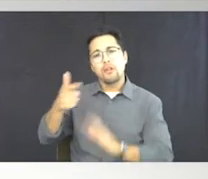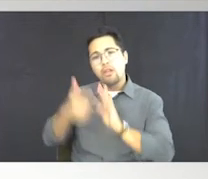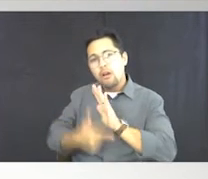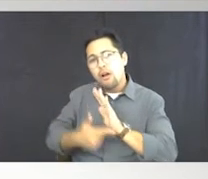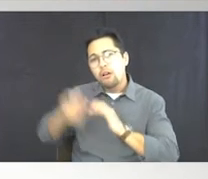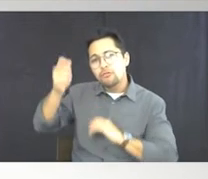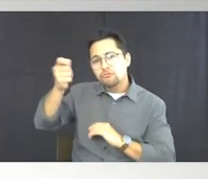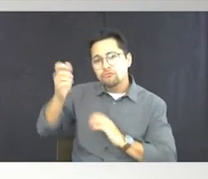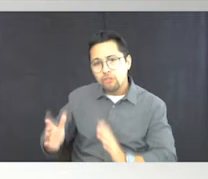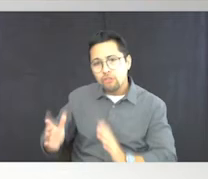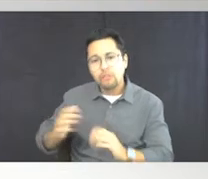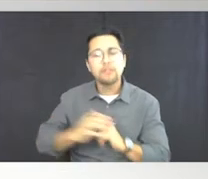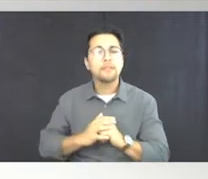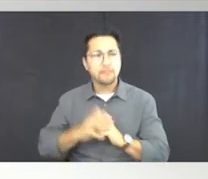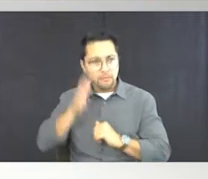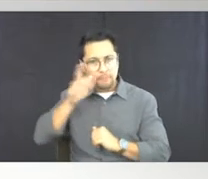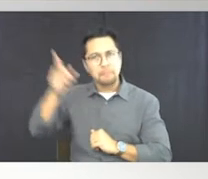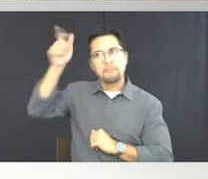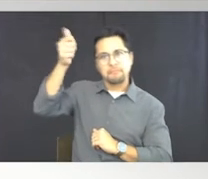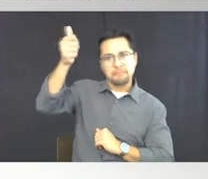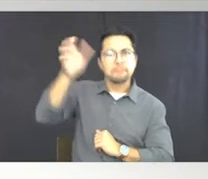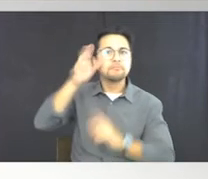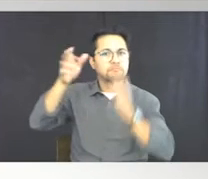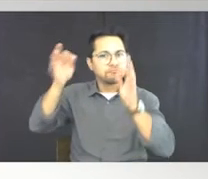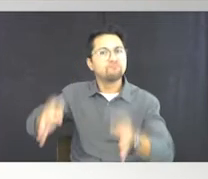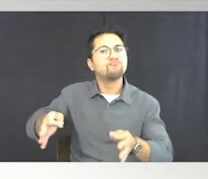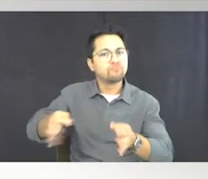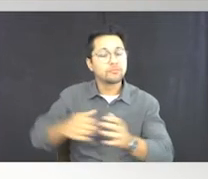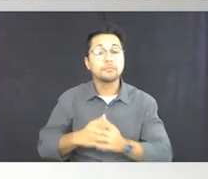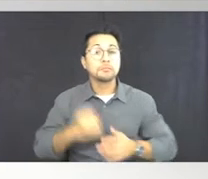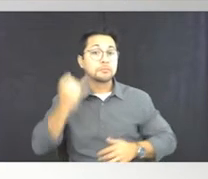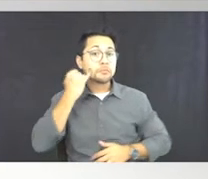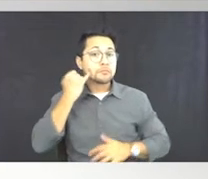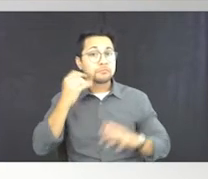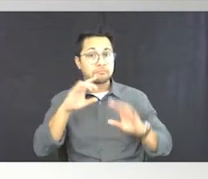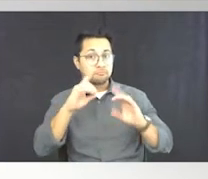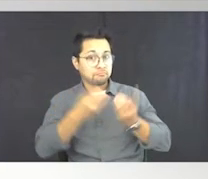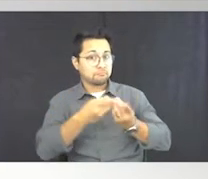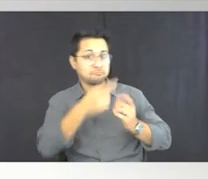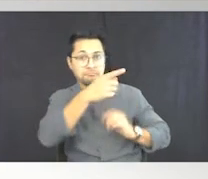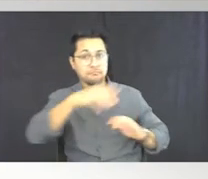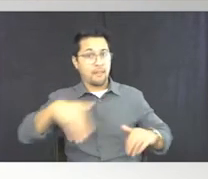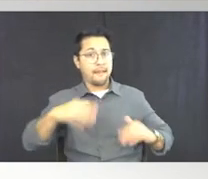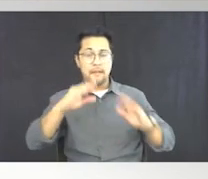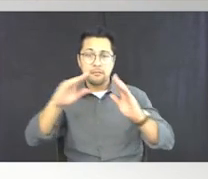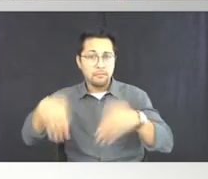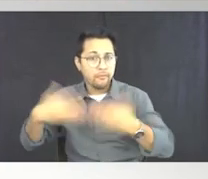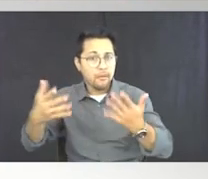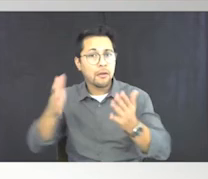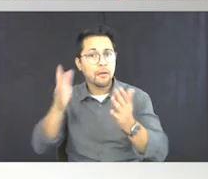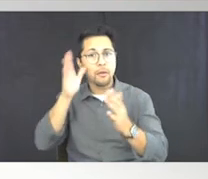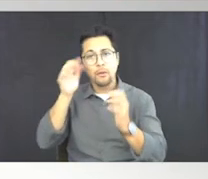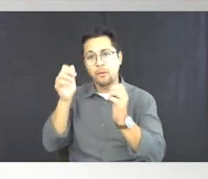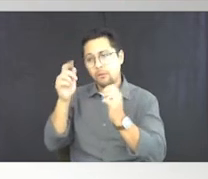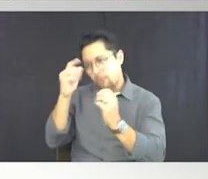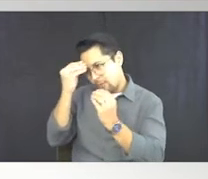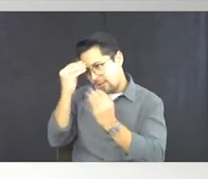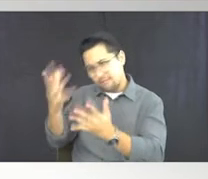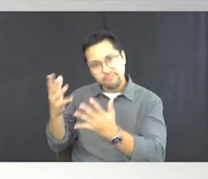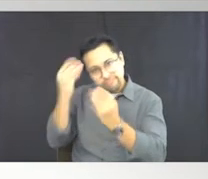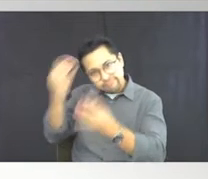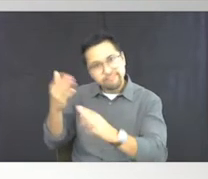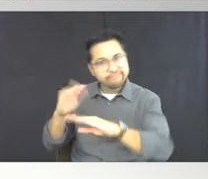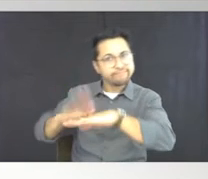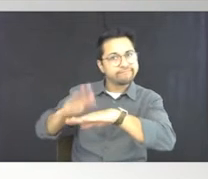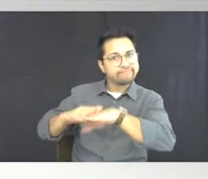administrative law judge will make a decision. If the district has not provided you with prior written notice, they have